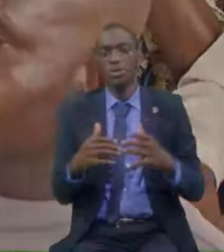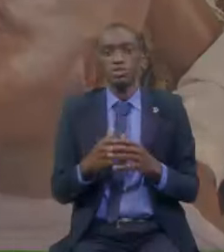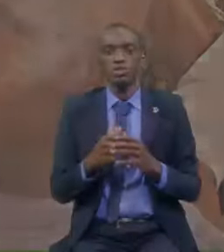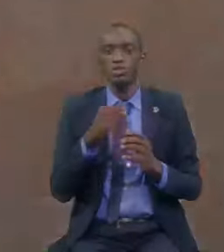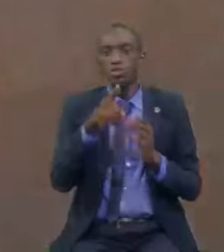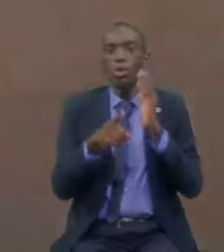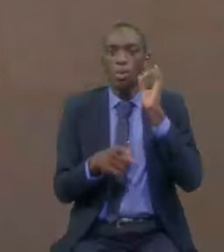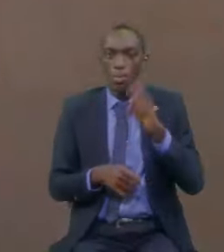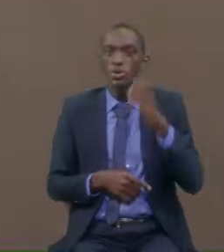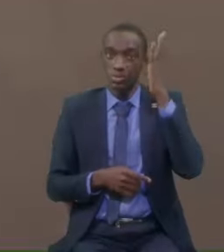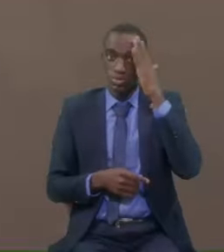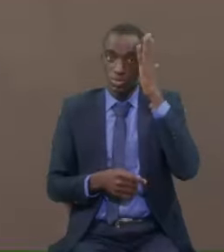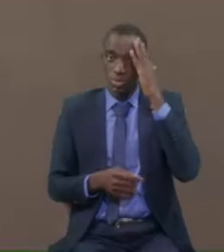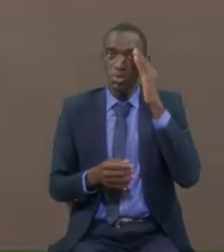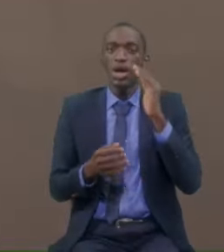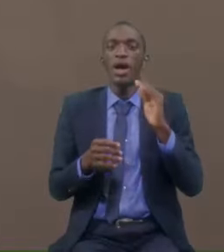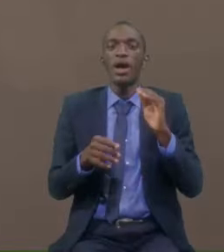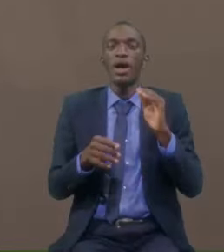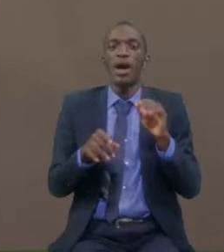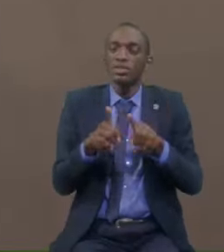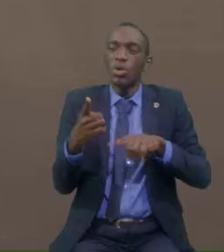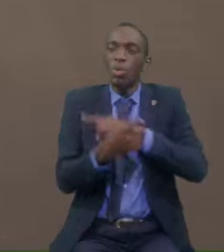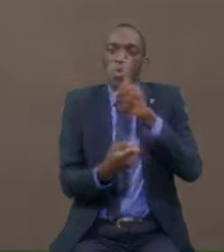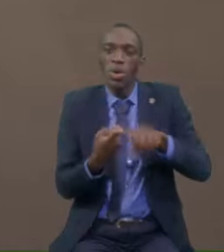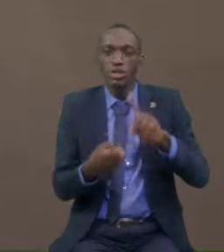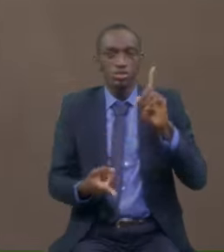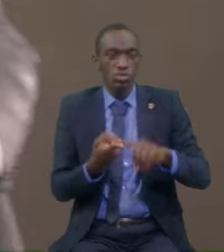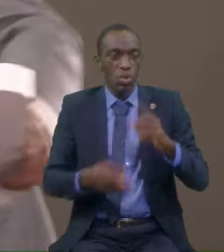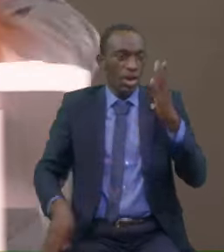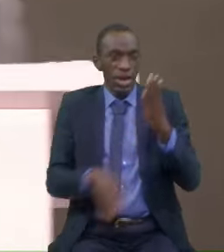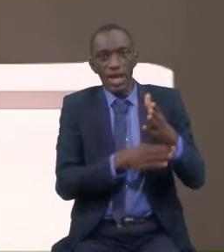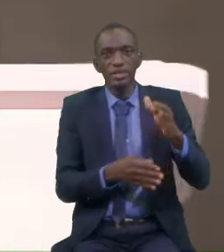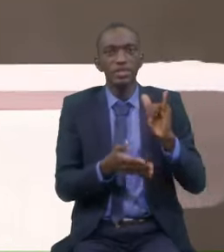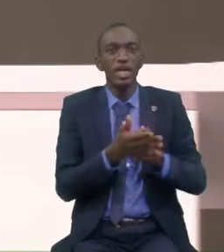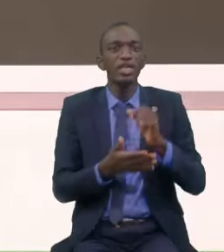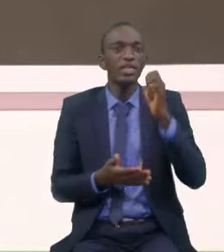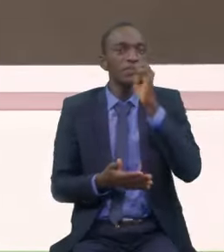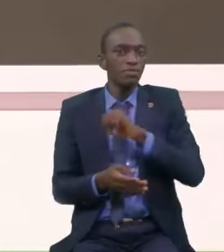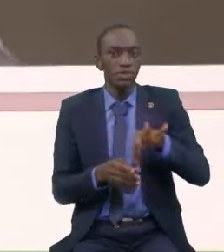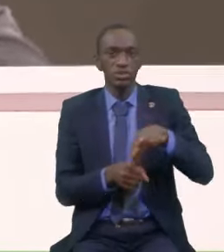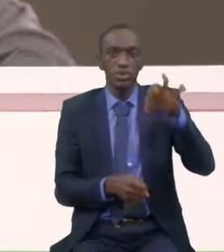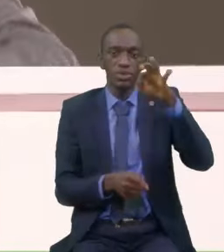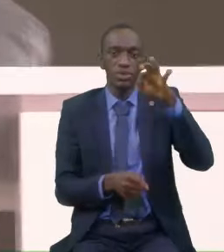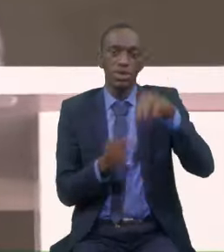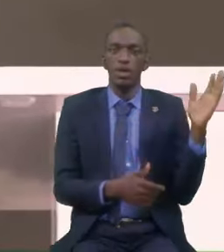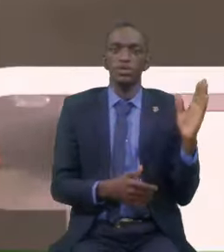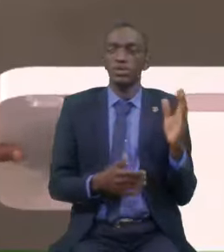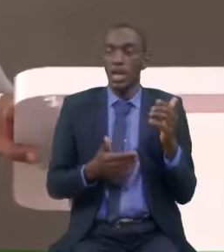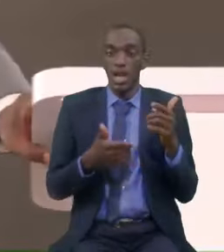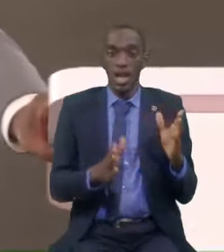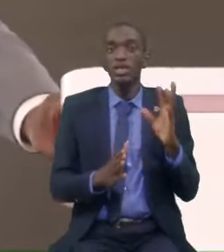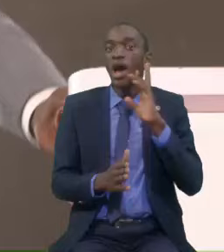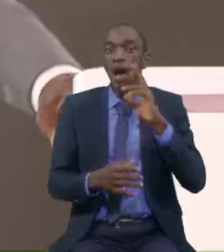cast that devil out. Let her gather the people. Let her make the publicity. Let all